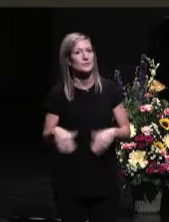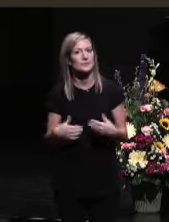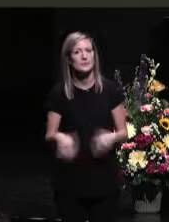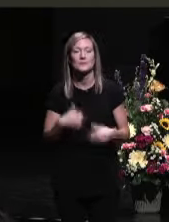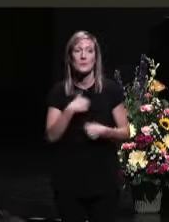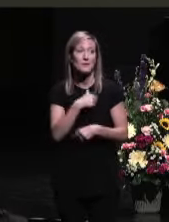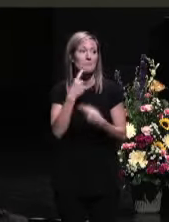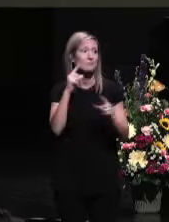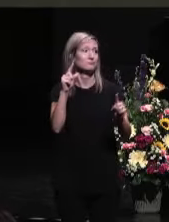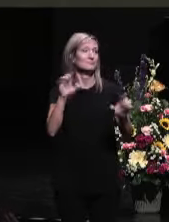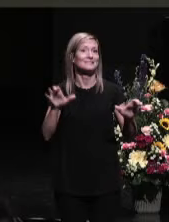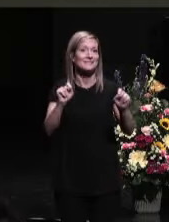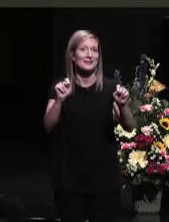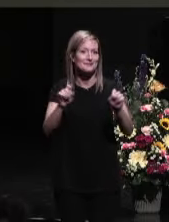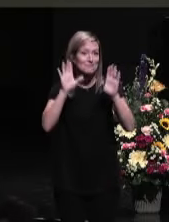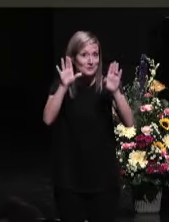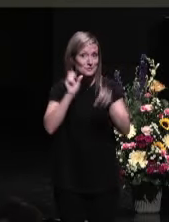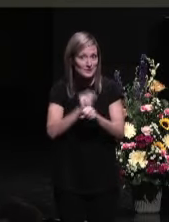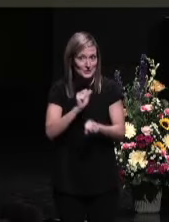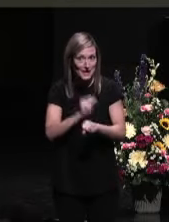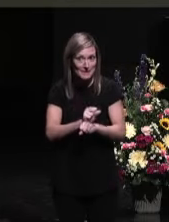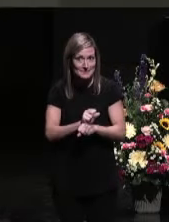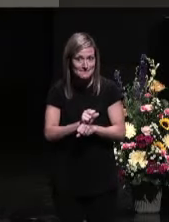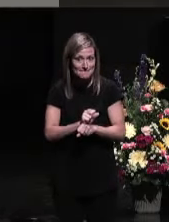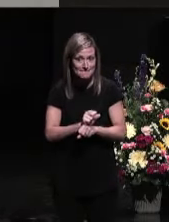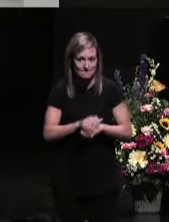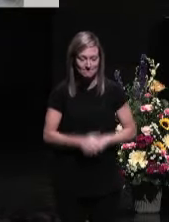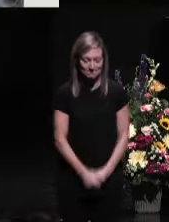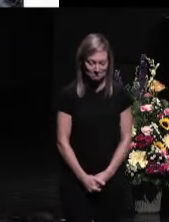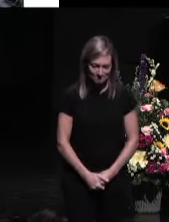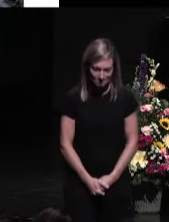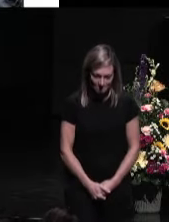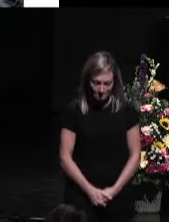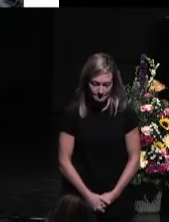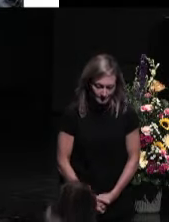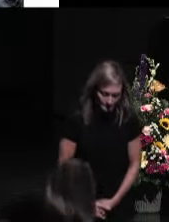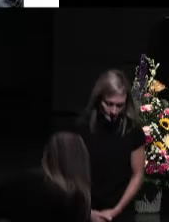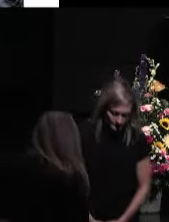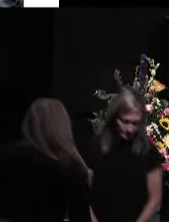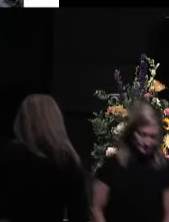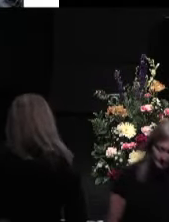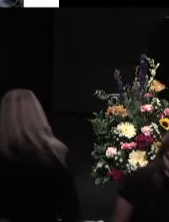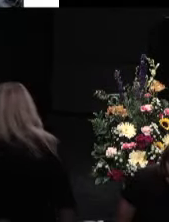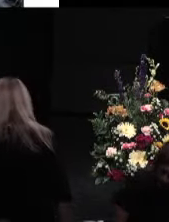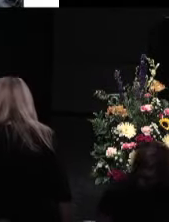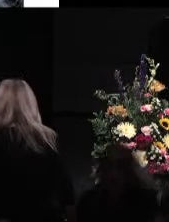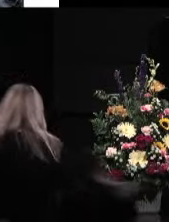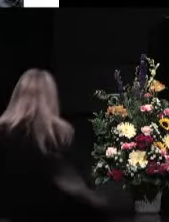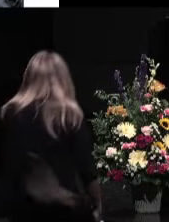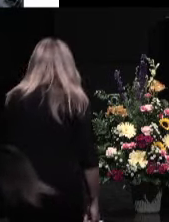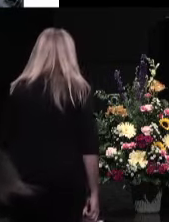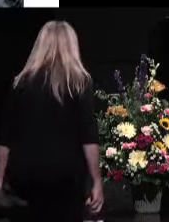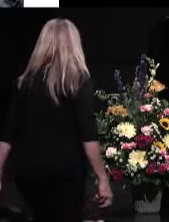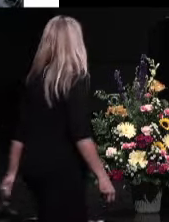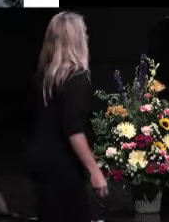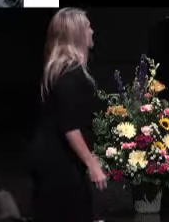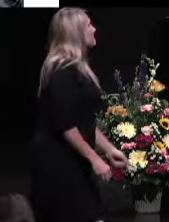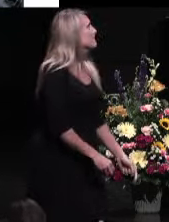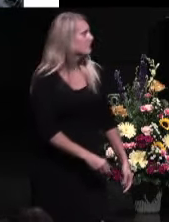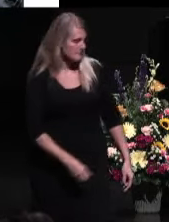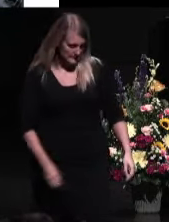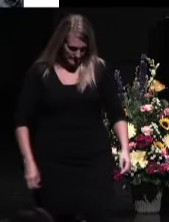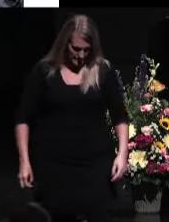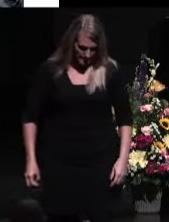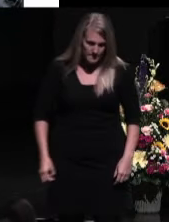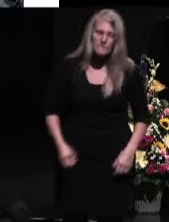we've done it. So great job. The final piece in the three buckets is around graduation. Graduation